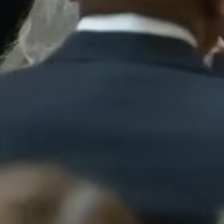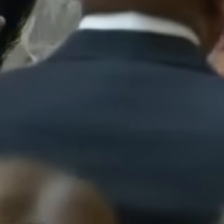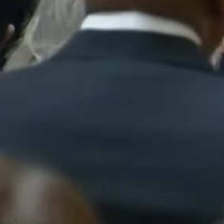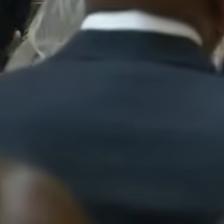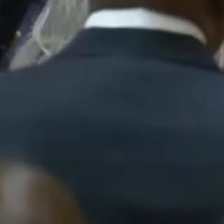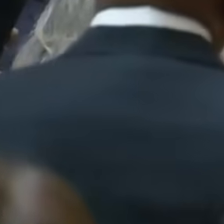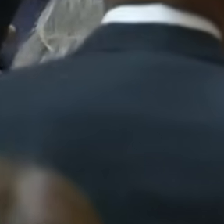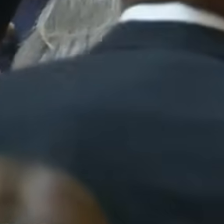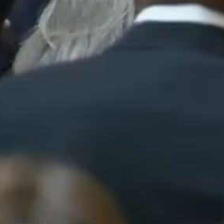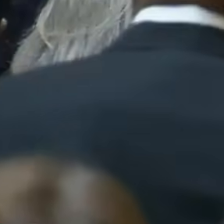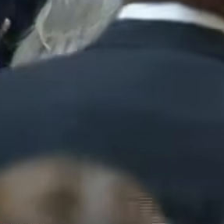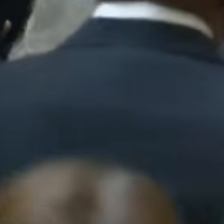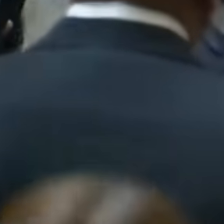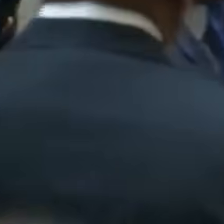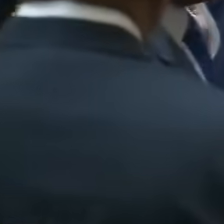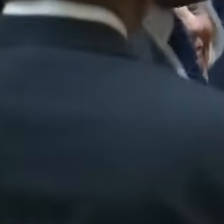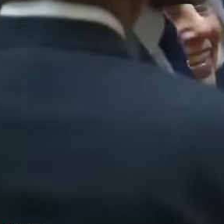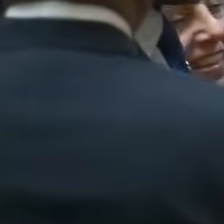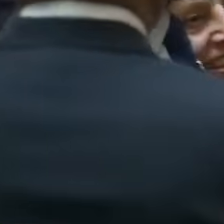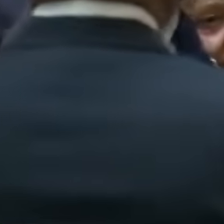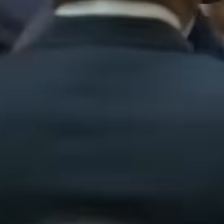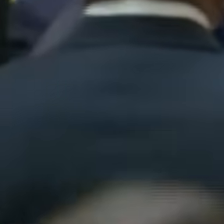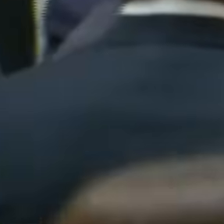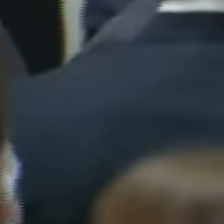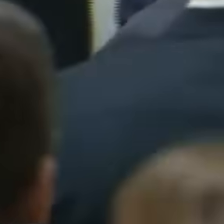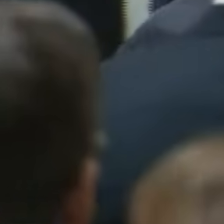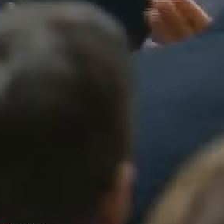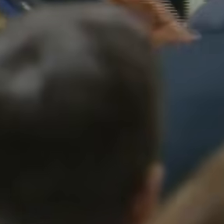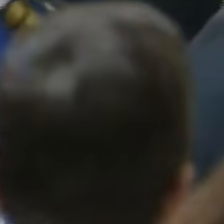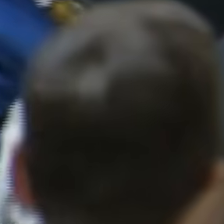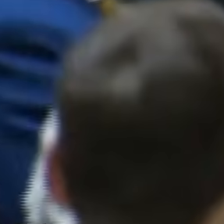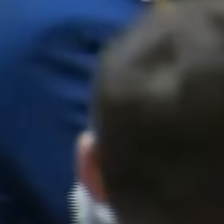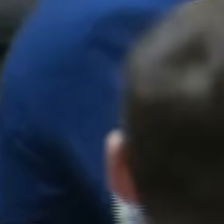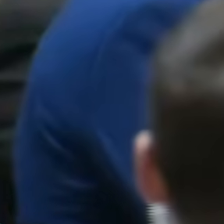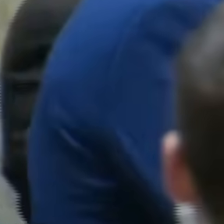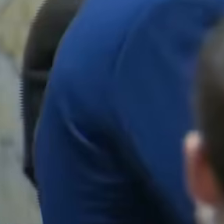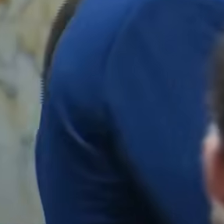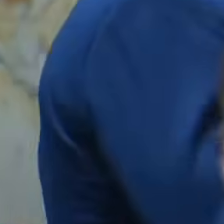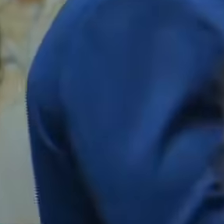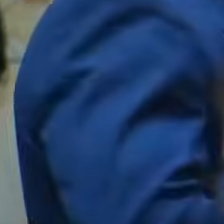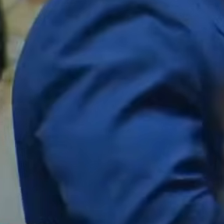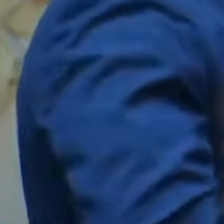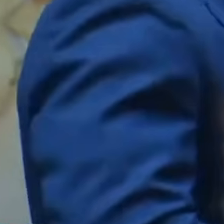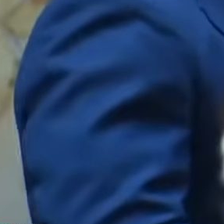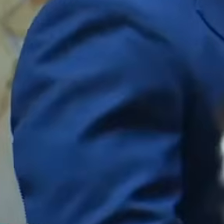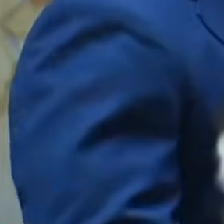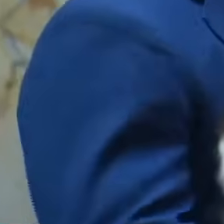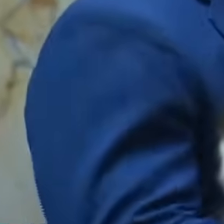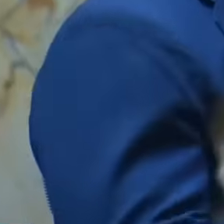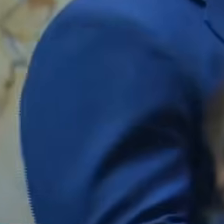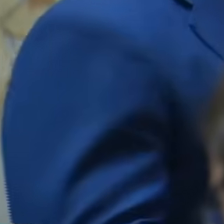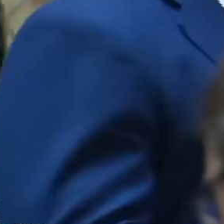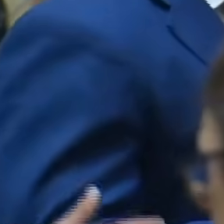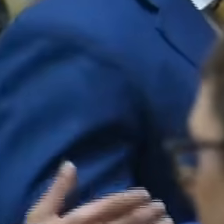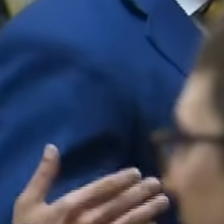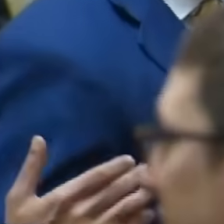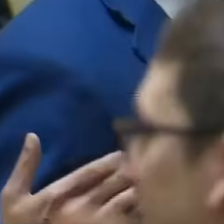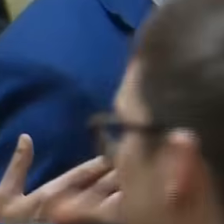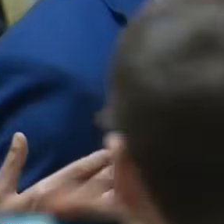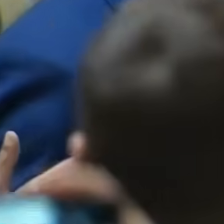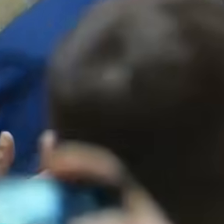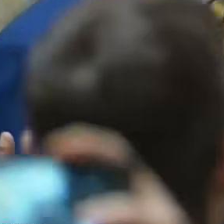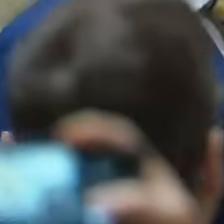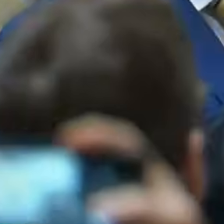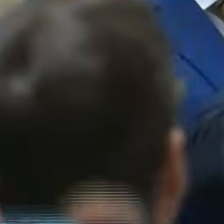not quite a month into it. But at least I haven't seen a complete legislative package. That's because there isn't one just